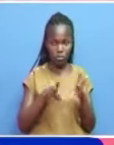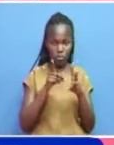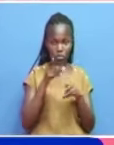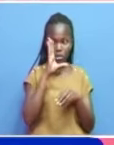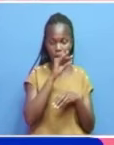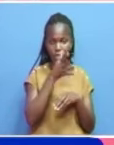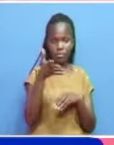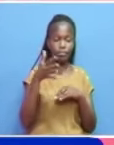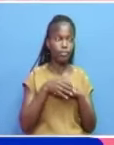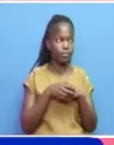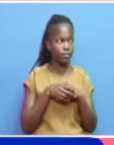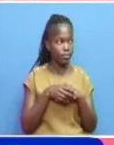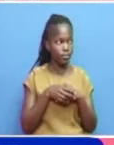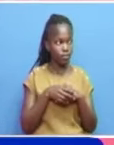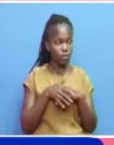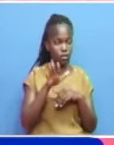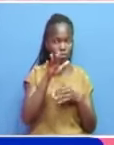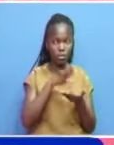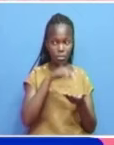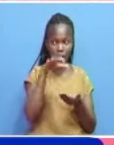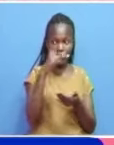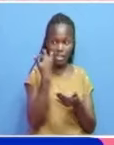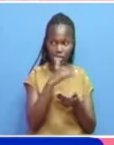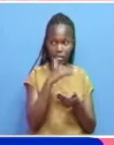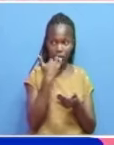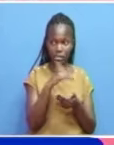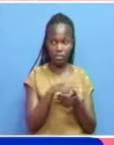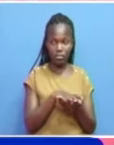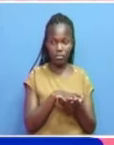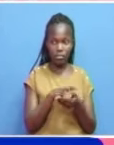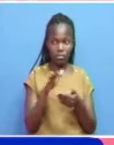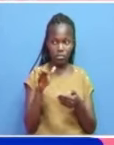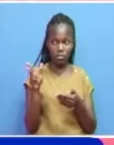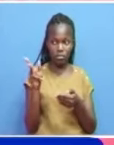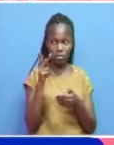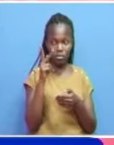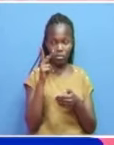floor. You are impeaching Gashagwa, it is not Mau Kenya you are impeaching.